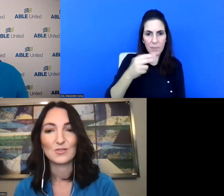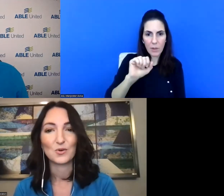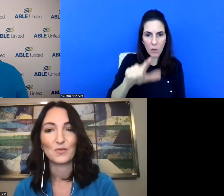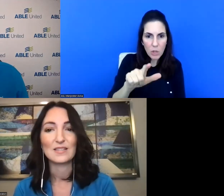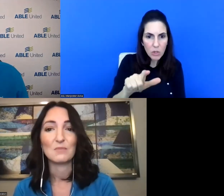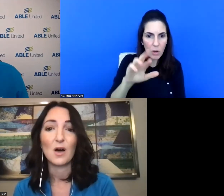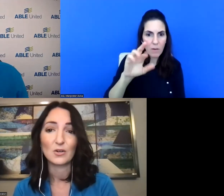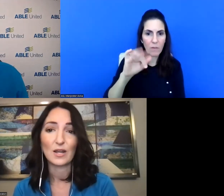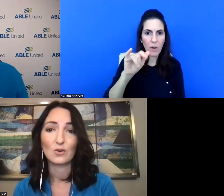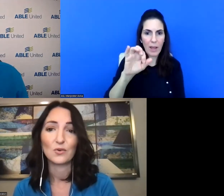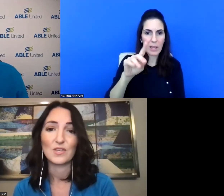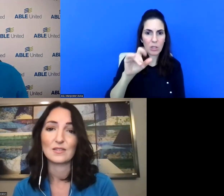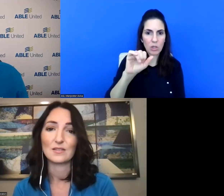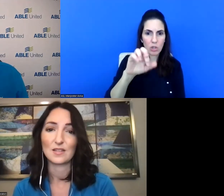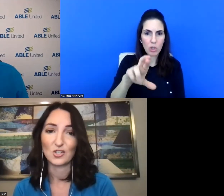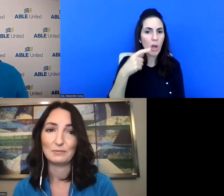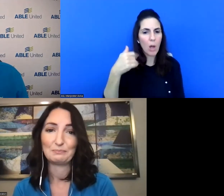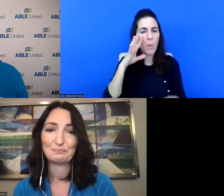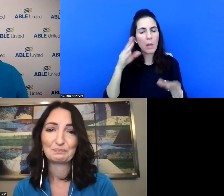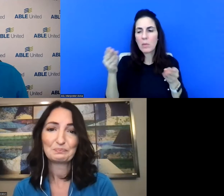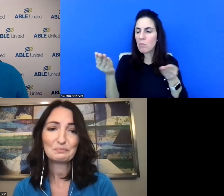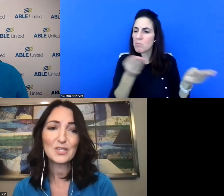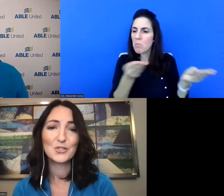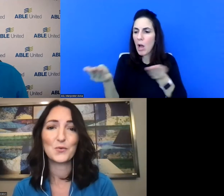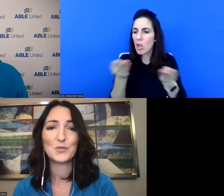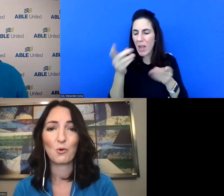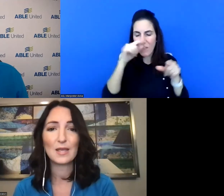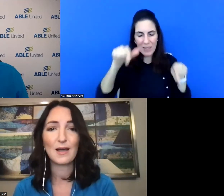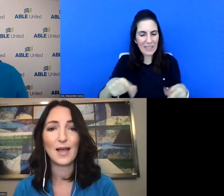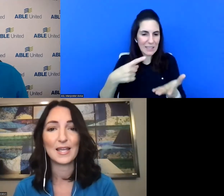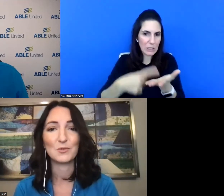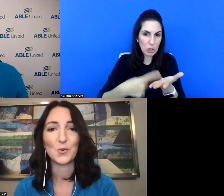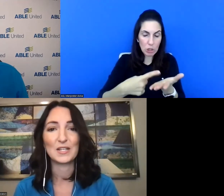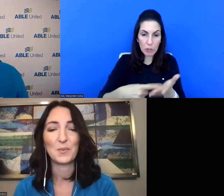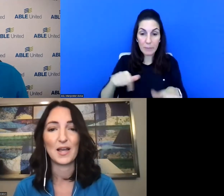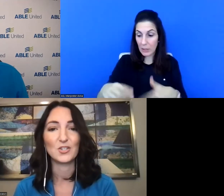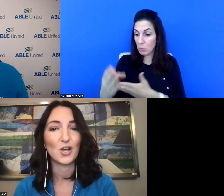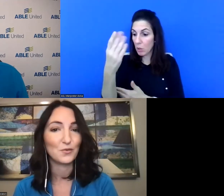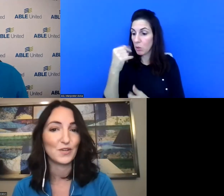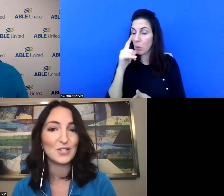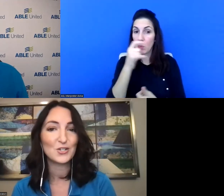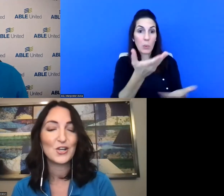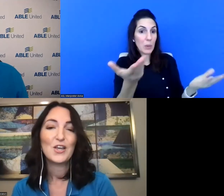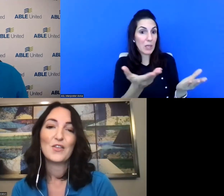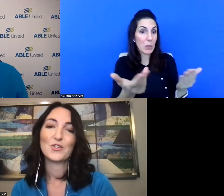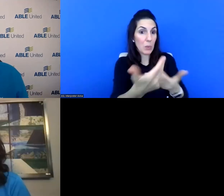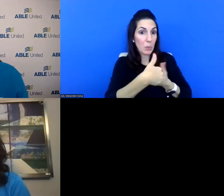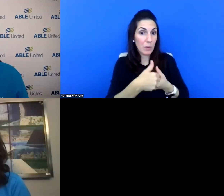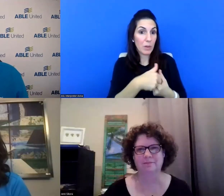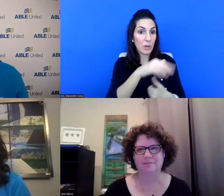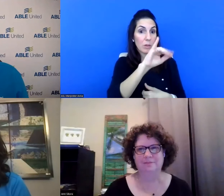I'm going to serve as the moderator for this discussion. So this morning, I am joined by John Finch,